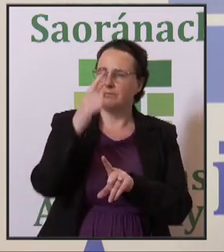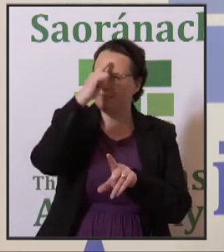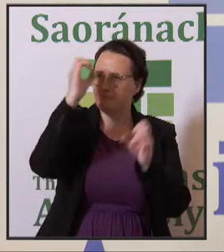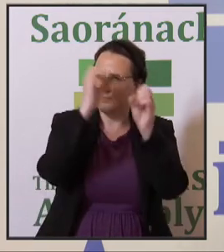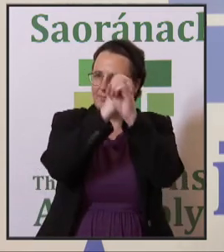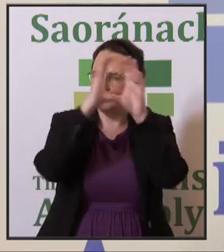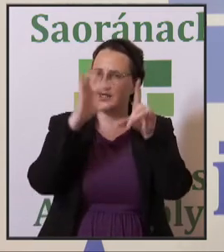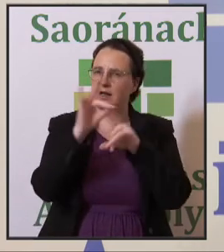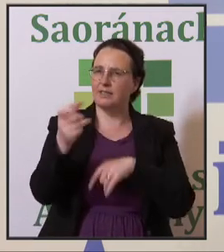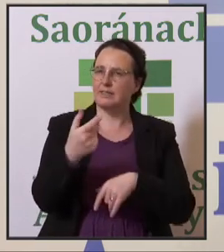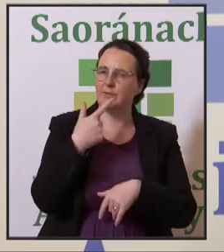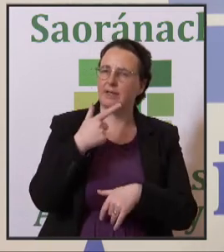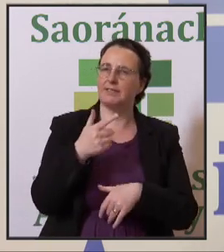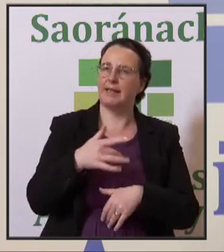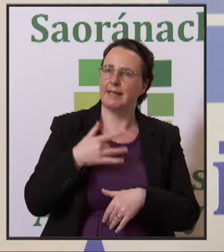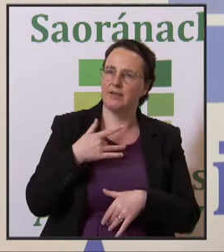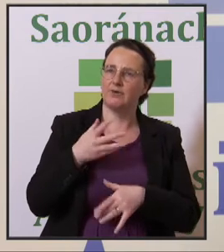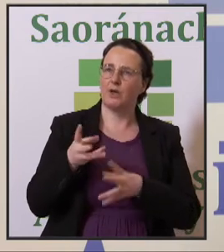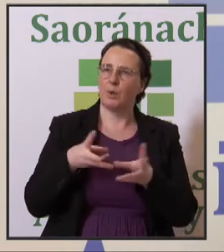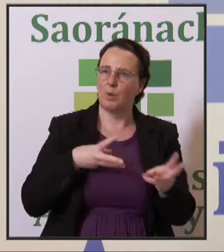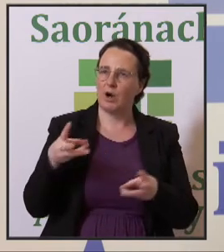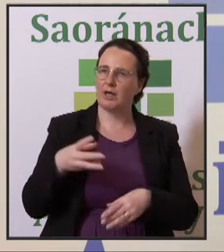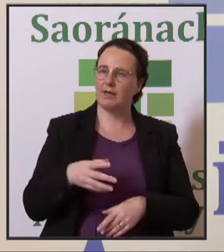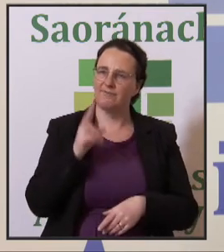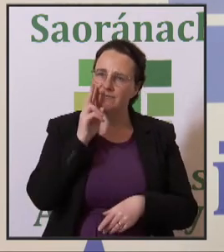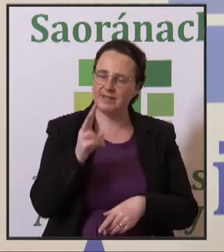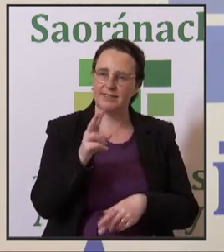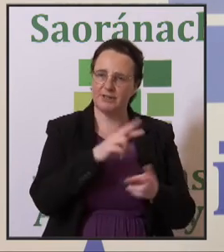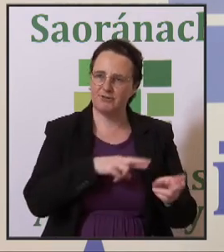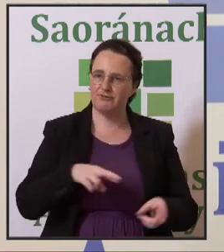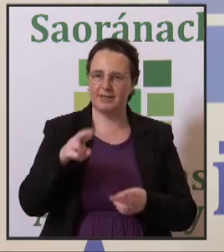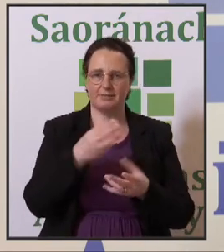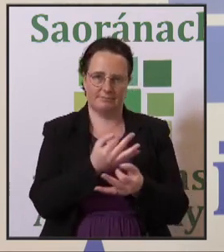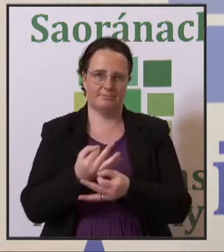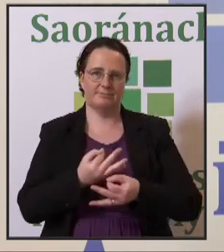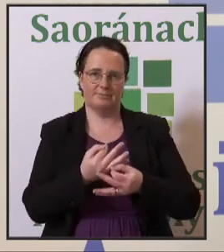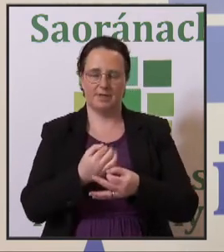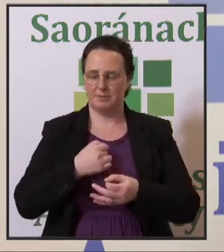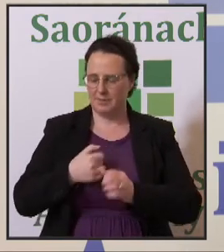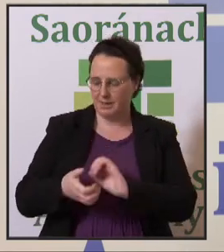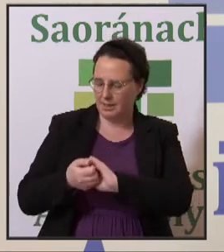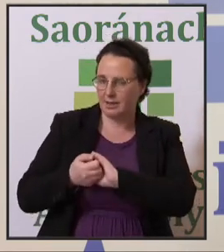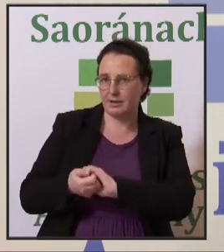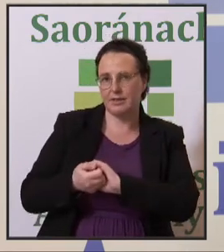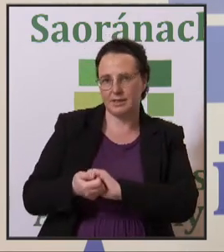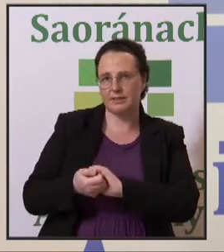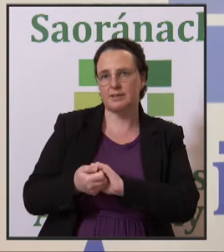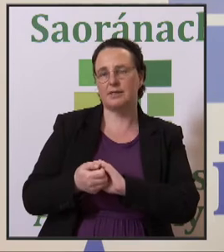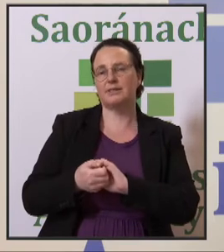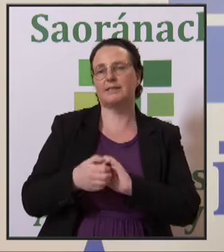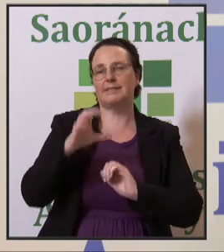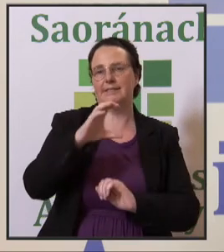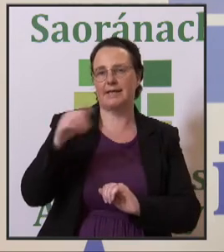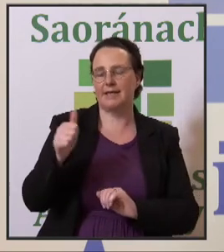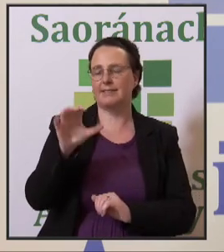to live, work, visit, and raise a family. My colleagues and I on the Citizens Assembly Secretariat